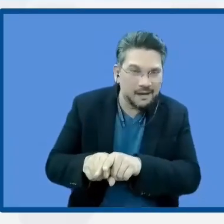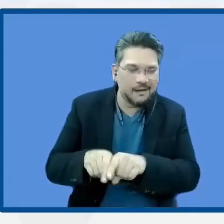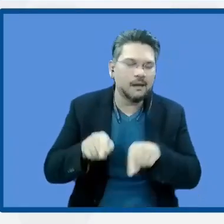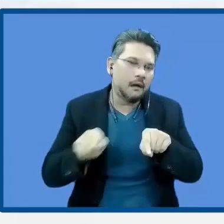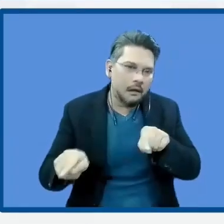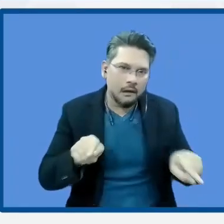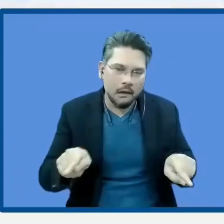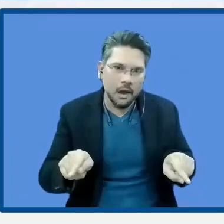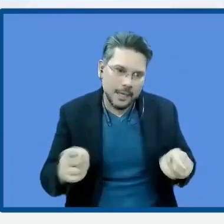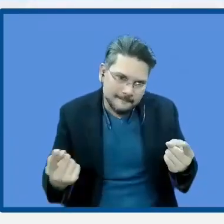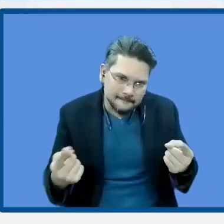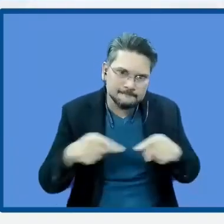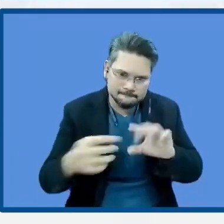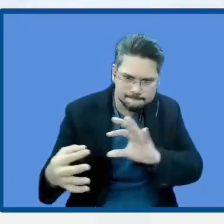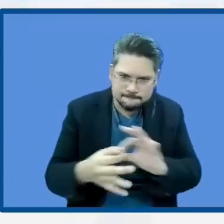together with the